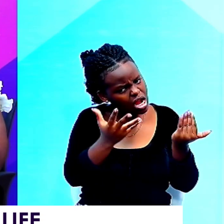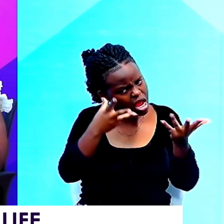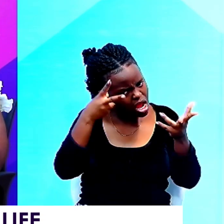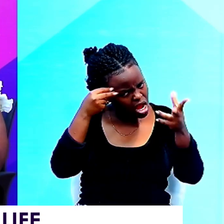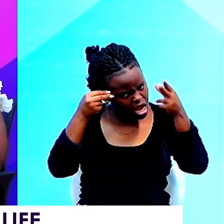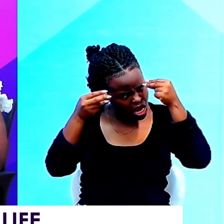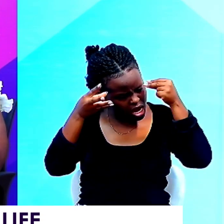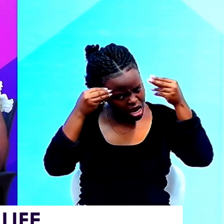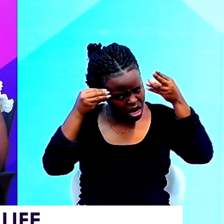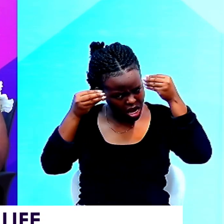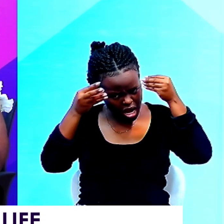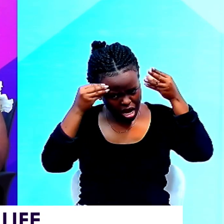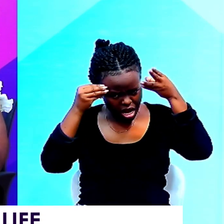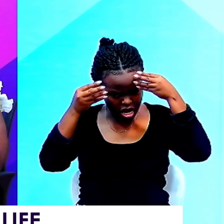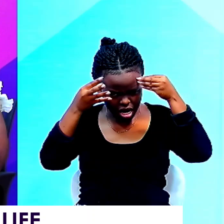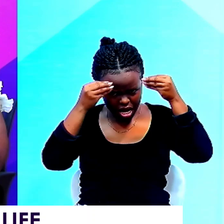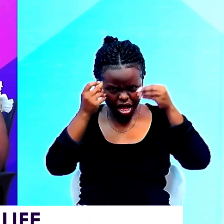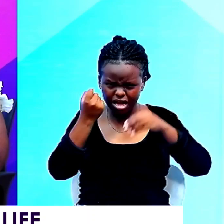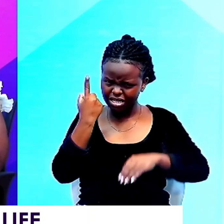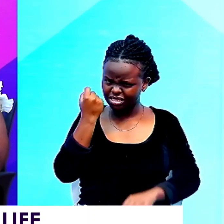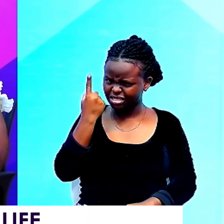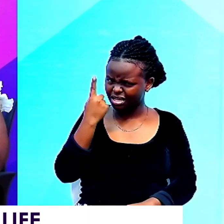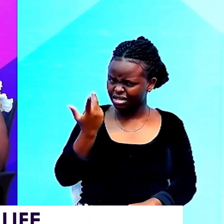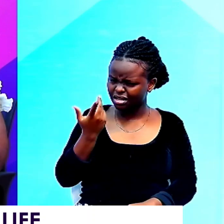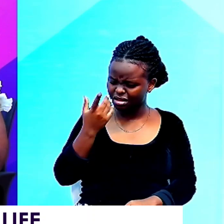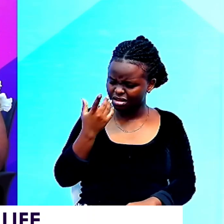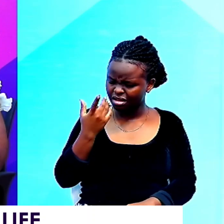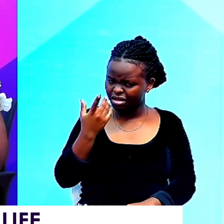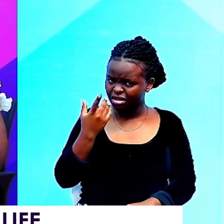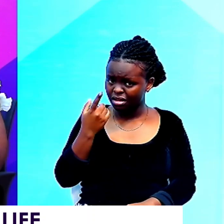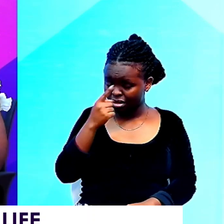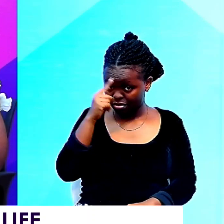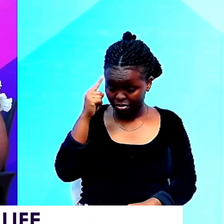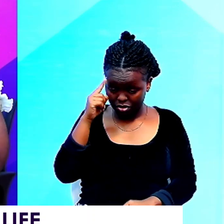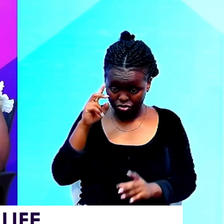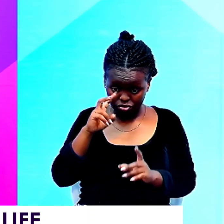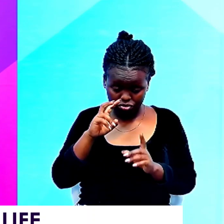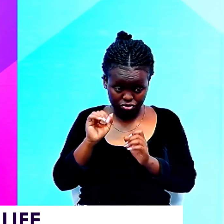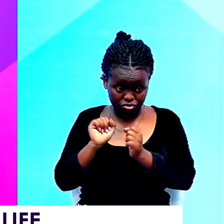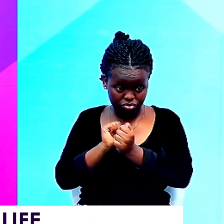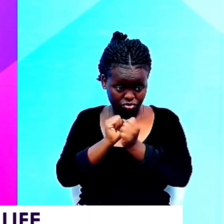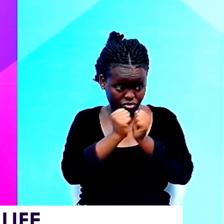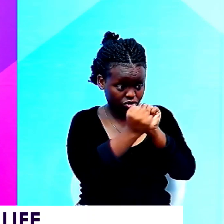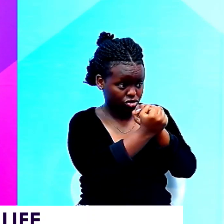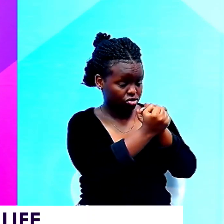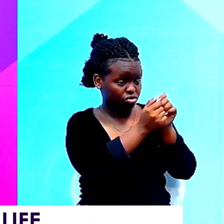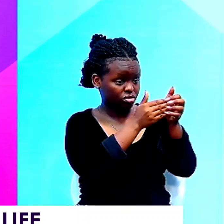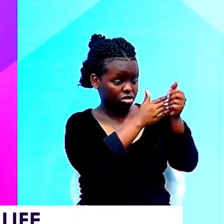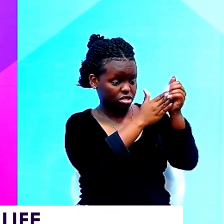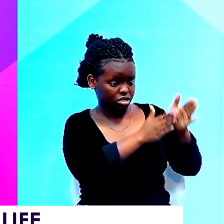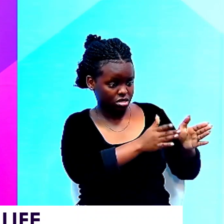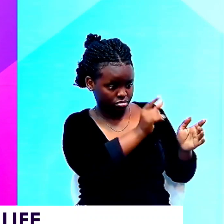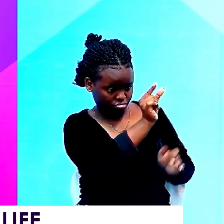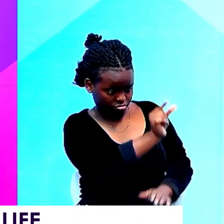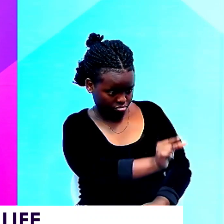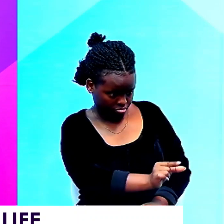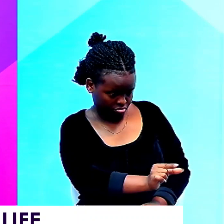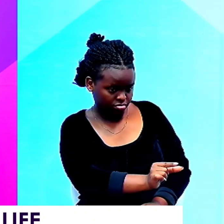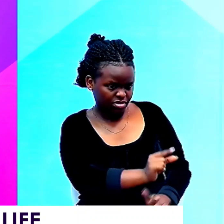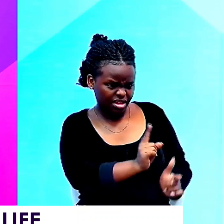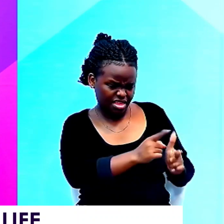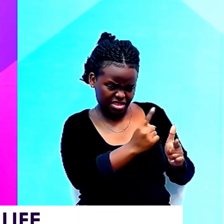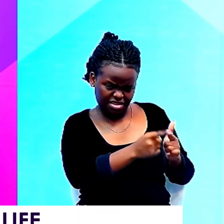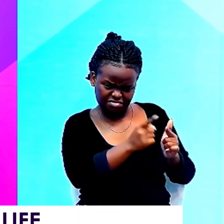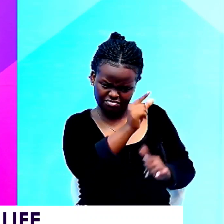this seriously? Because you turn from one leader to the other, the kind